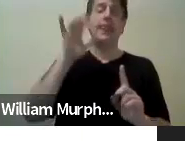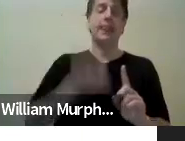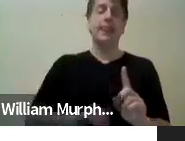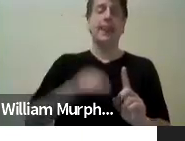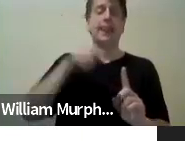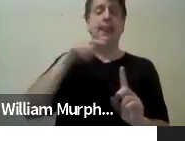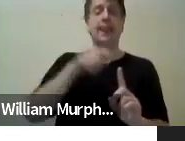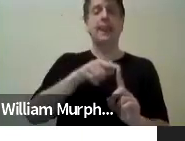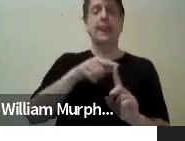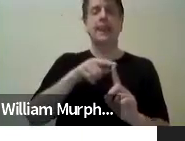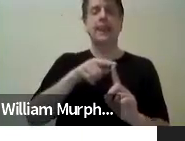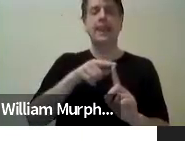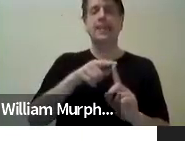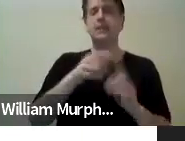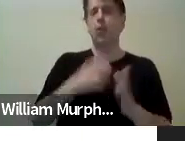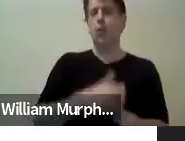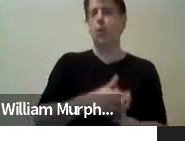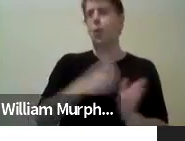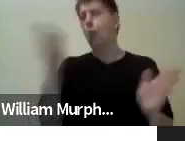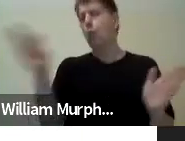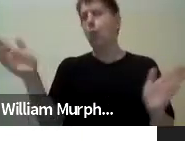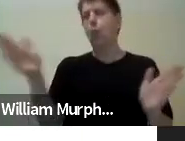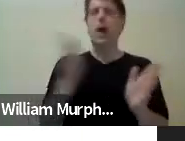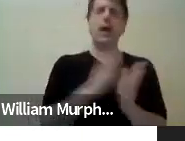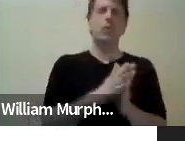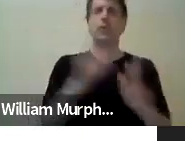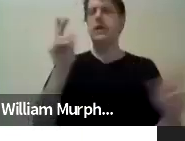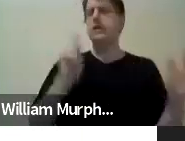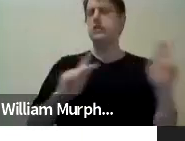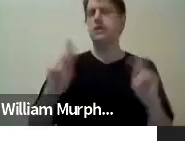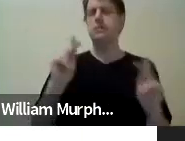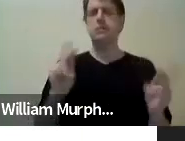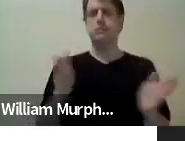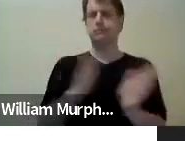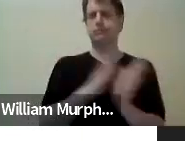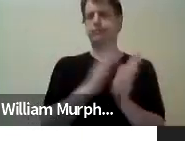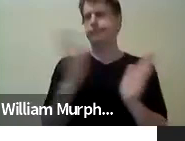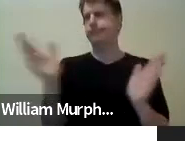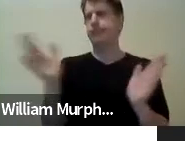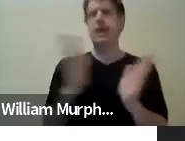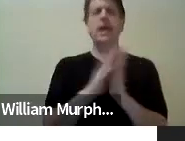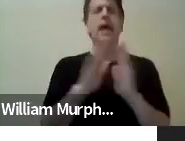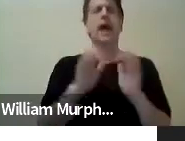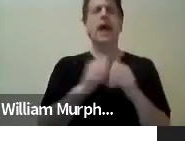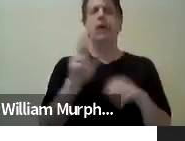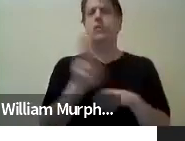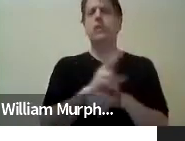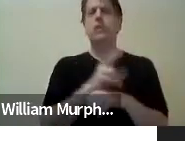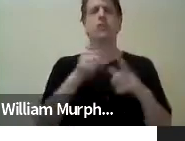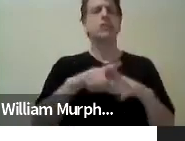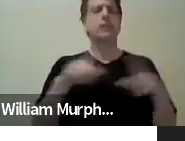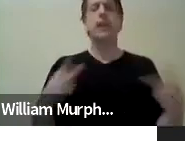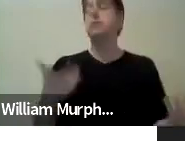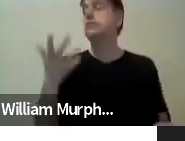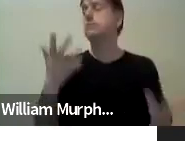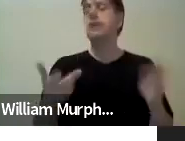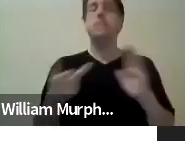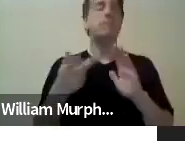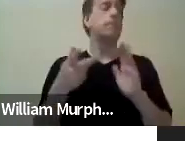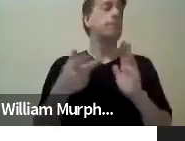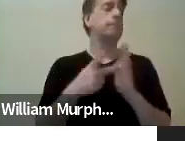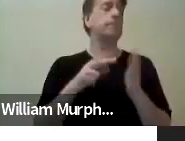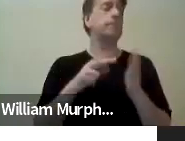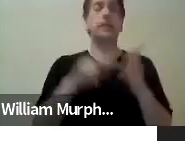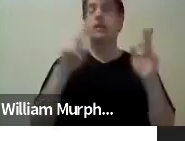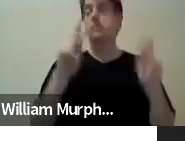that addresses a wide range of people and how they use their language. It could be from a person who says,